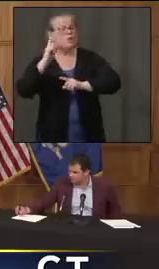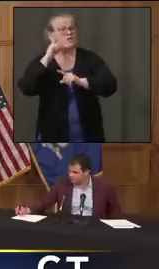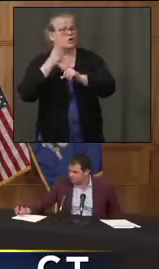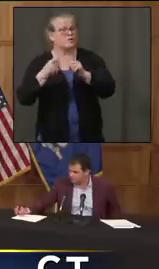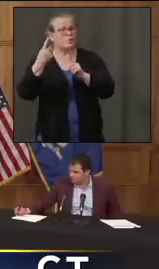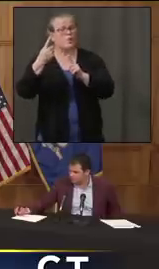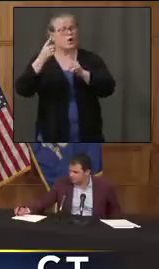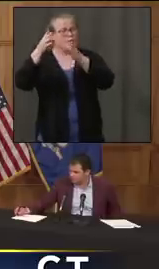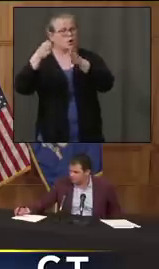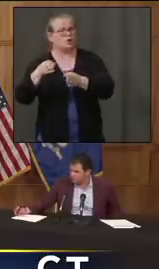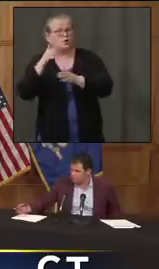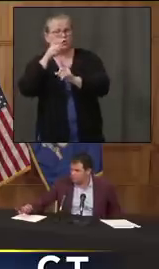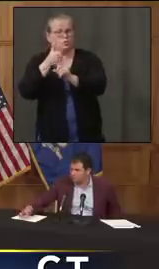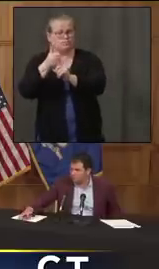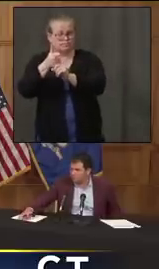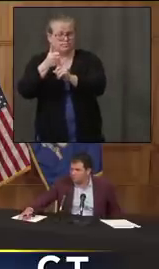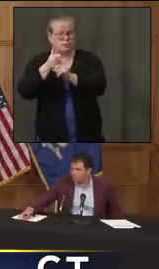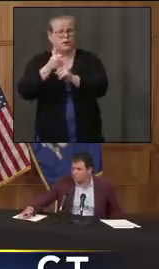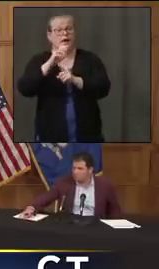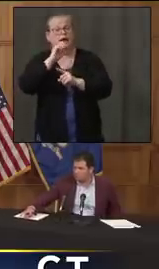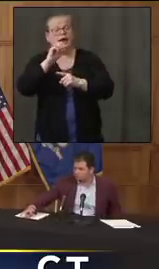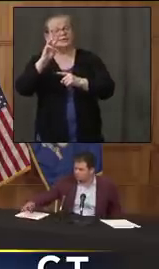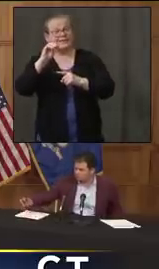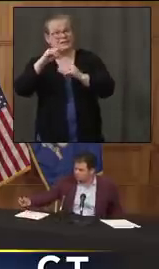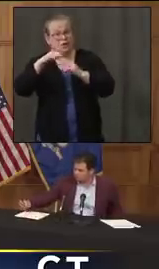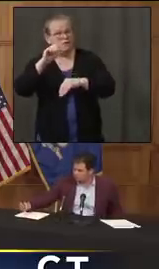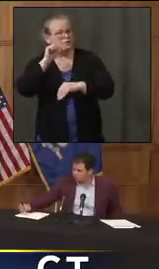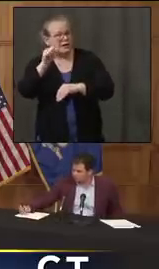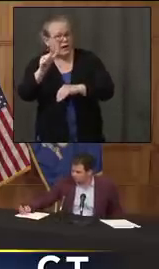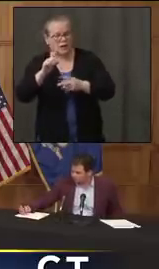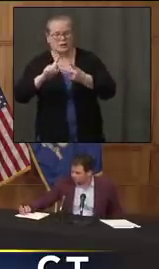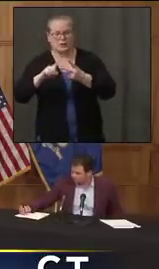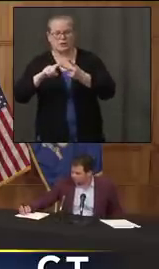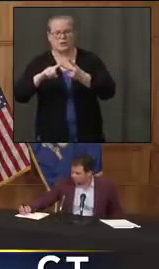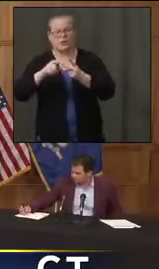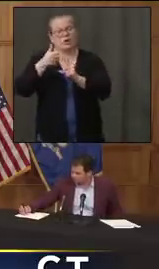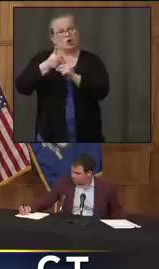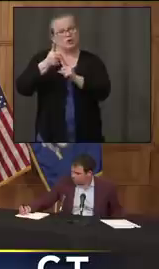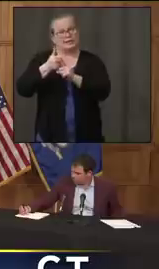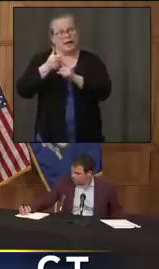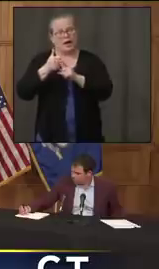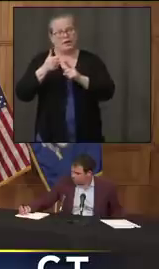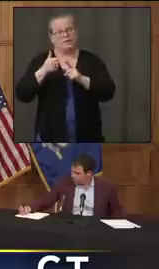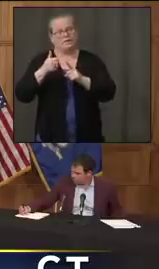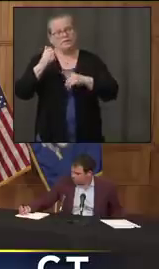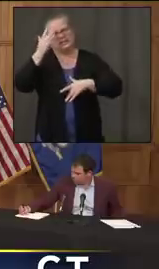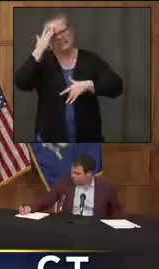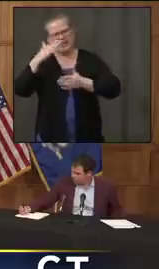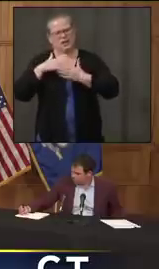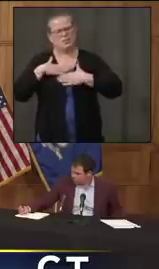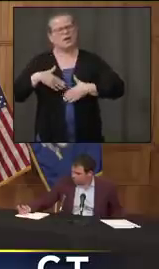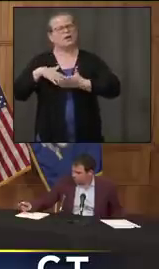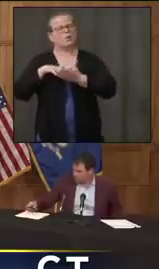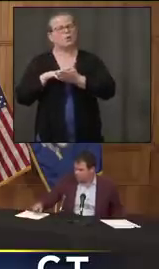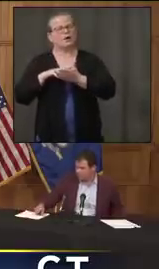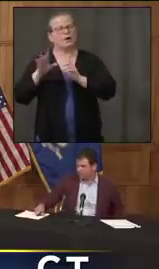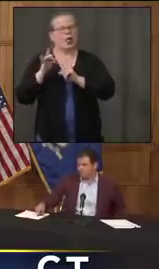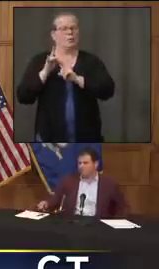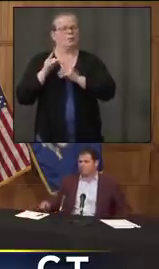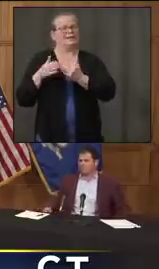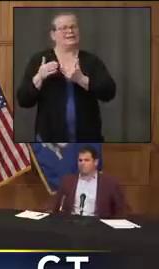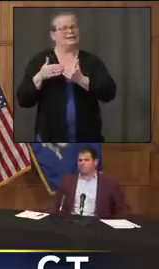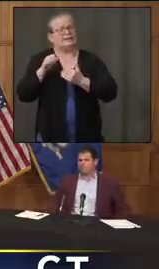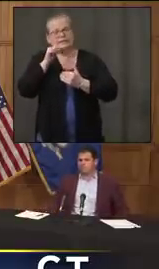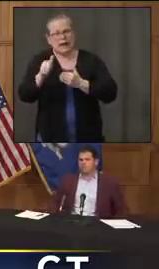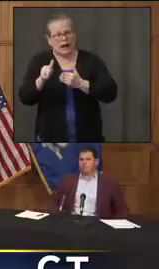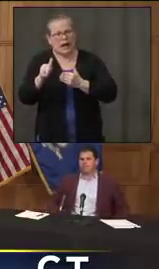age of 60, but she's a hairstylist and is concerned that she could be forced back to work. So what happens